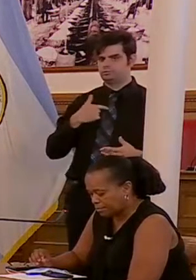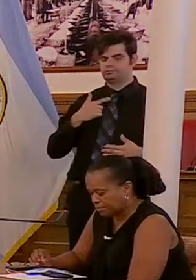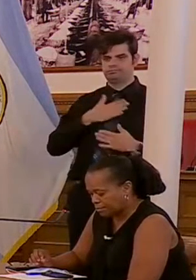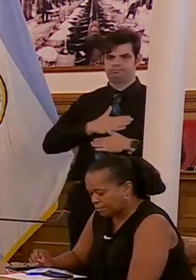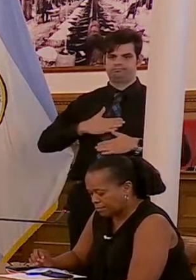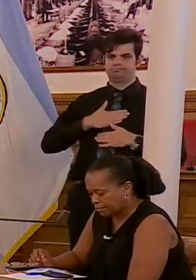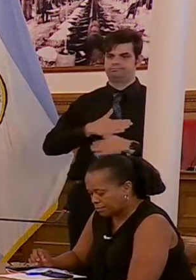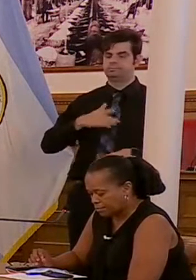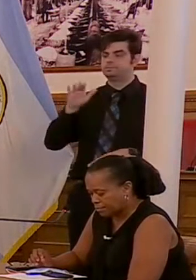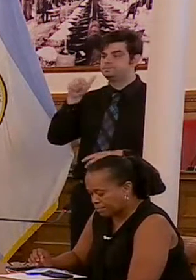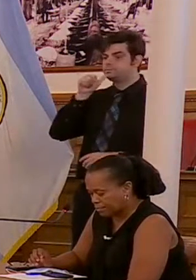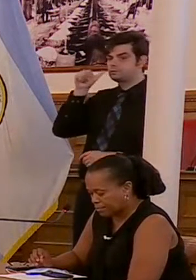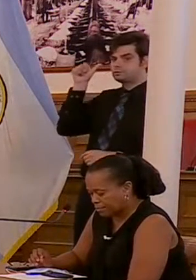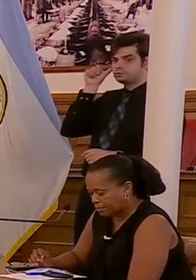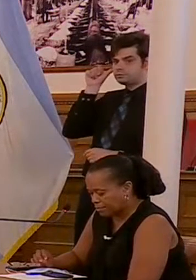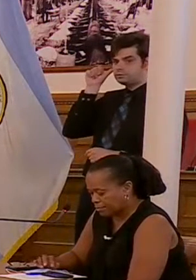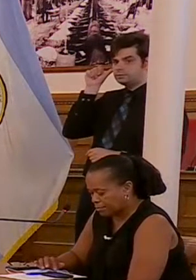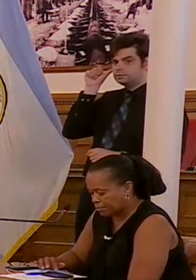nine demands,